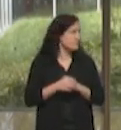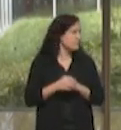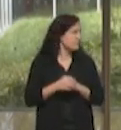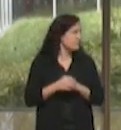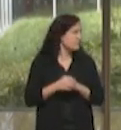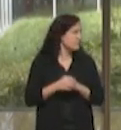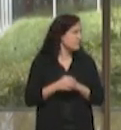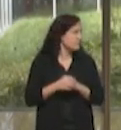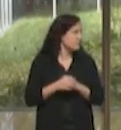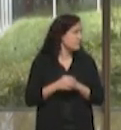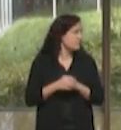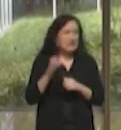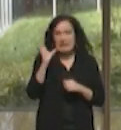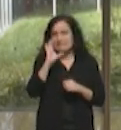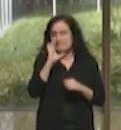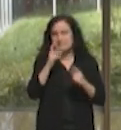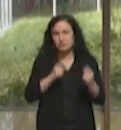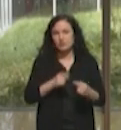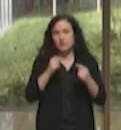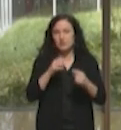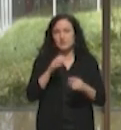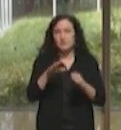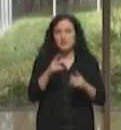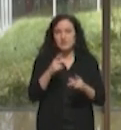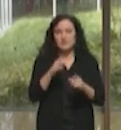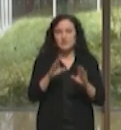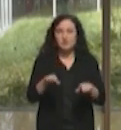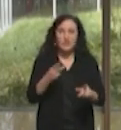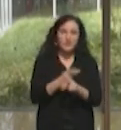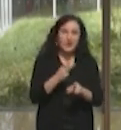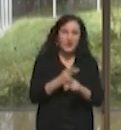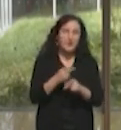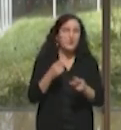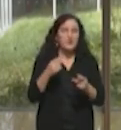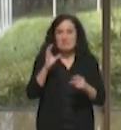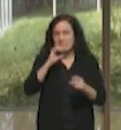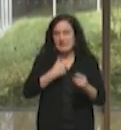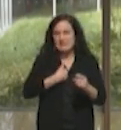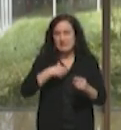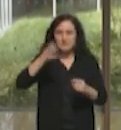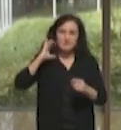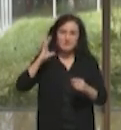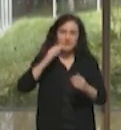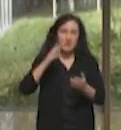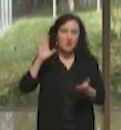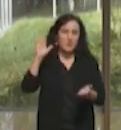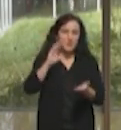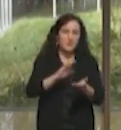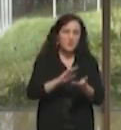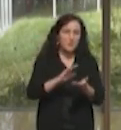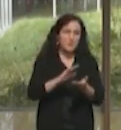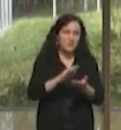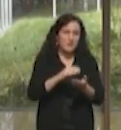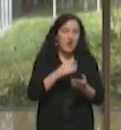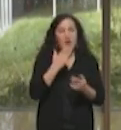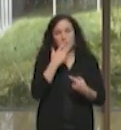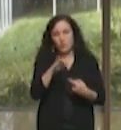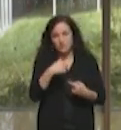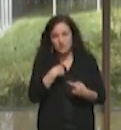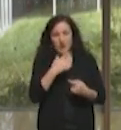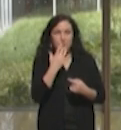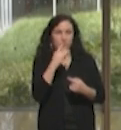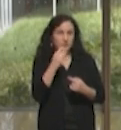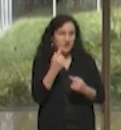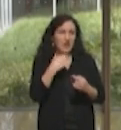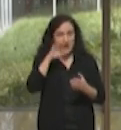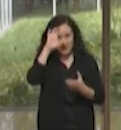I could not find childcare that allowed me to keep my job. Our income went down to just me, and I was fortunate. I'm one of the lucky ones